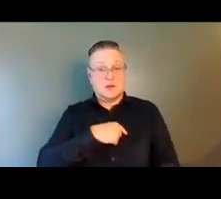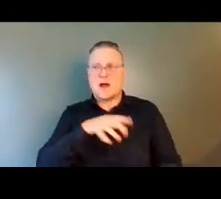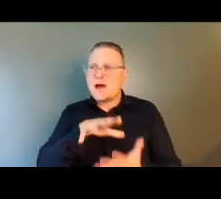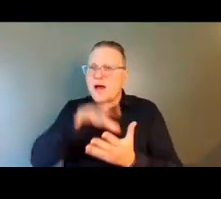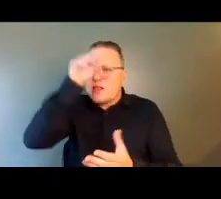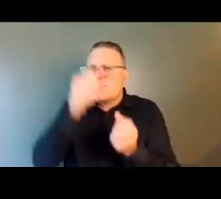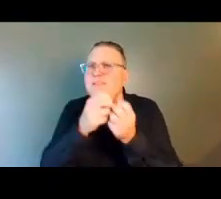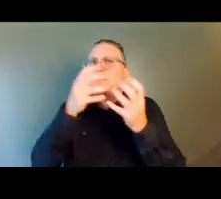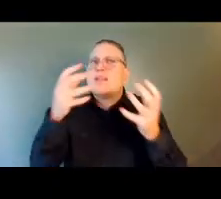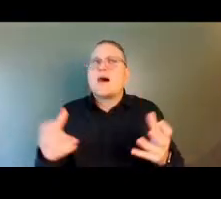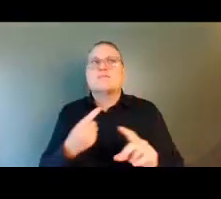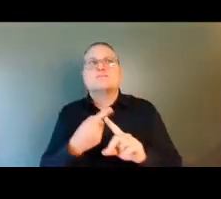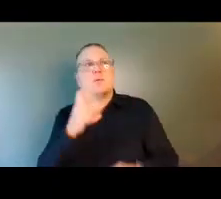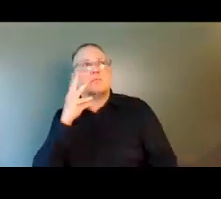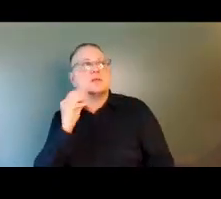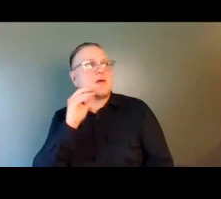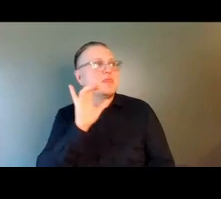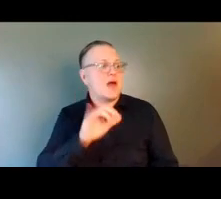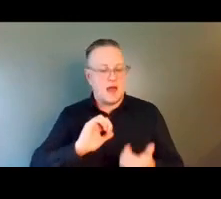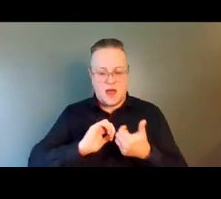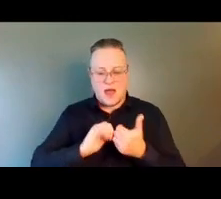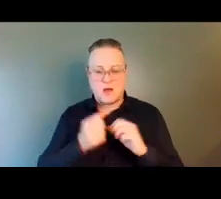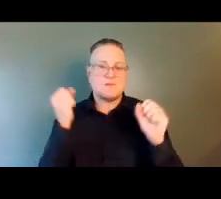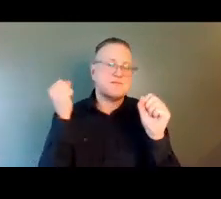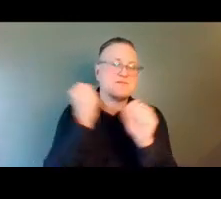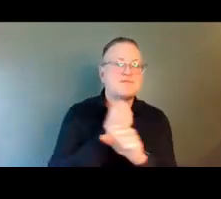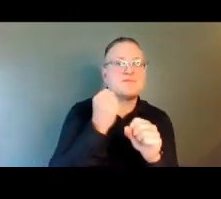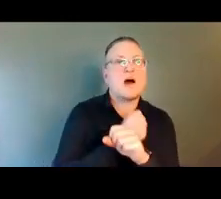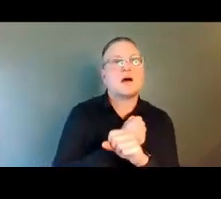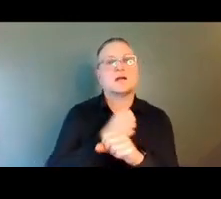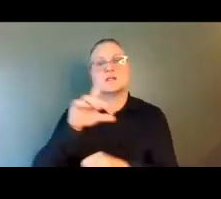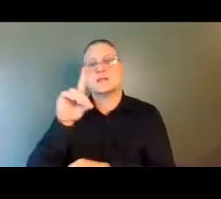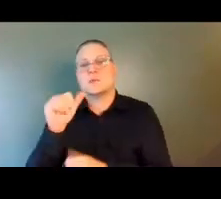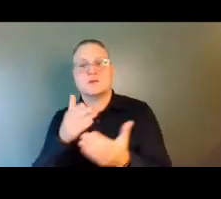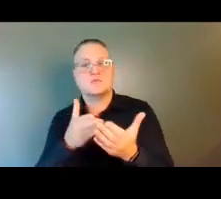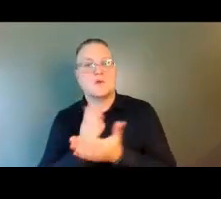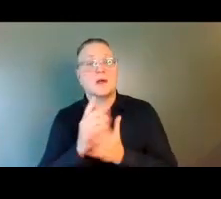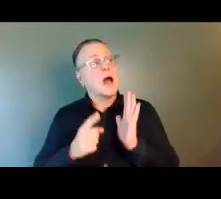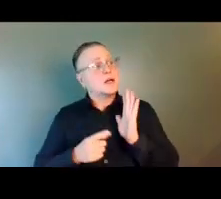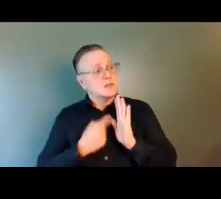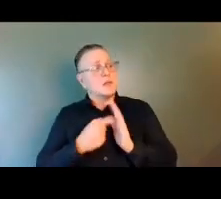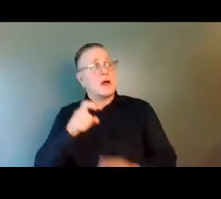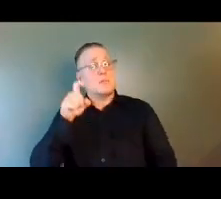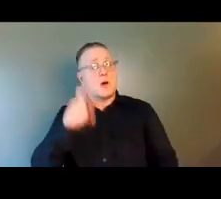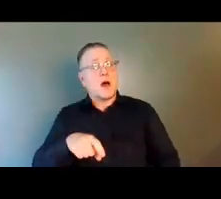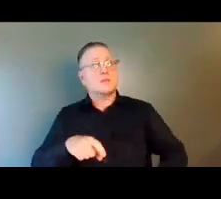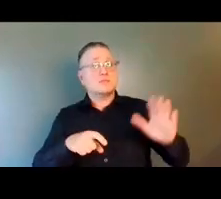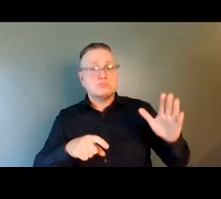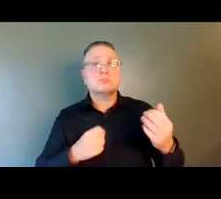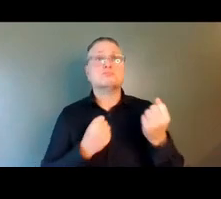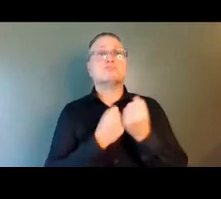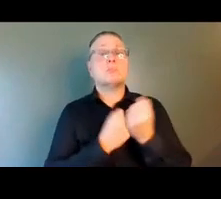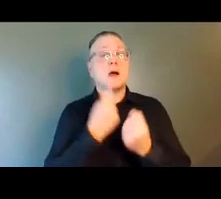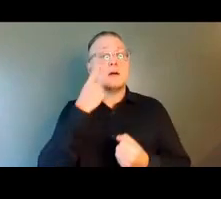and what that takes. And sometimes it's speaking out for those who can't speak for themselves. And so when I